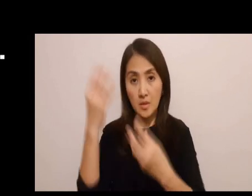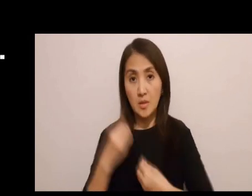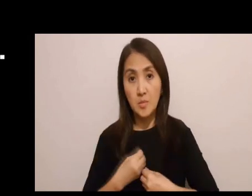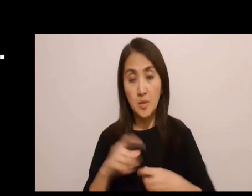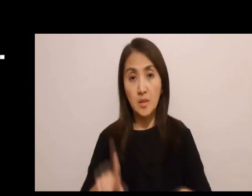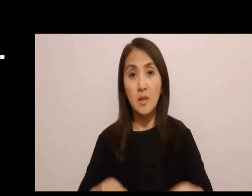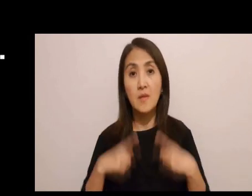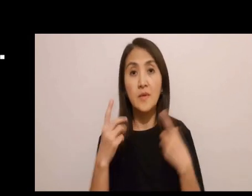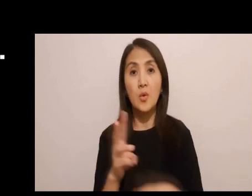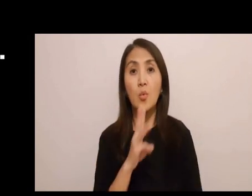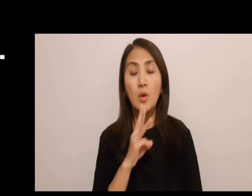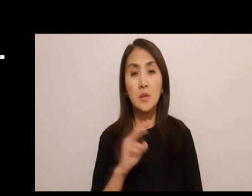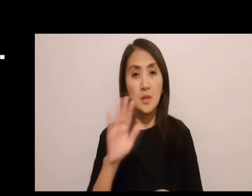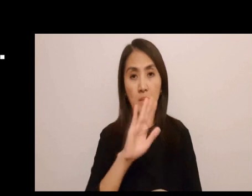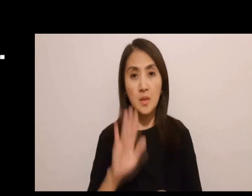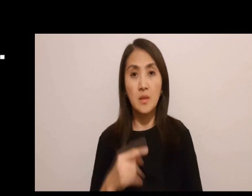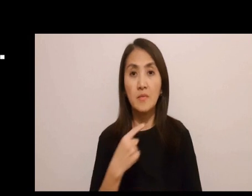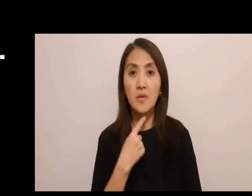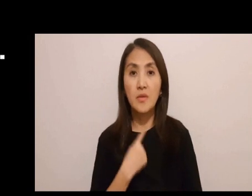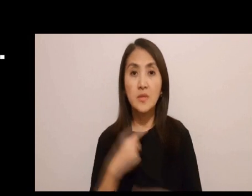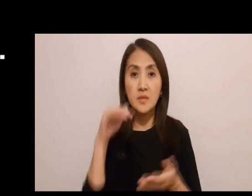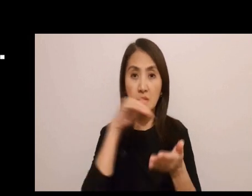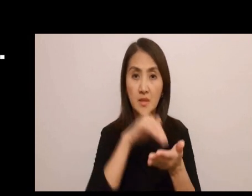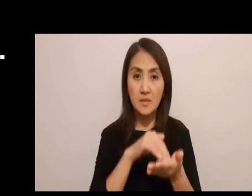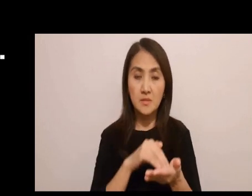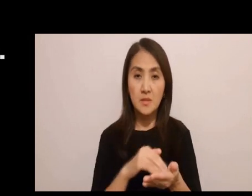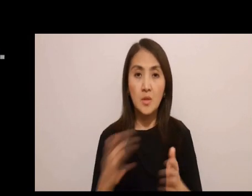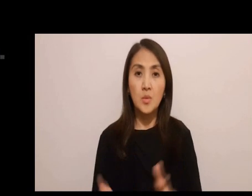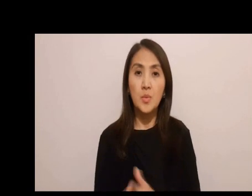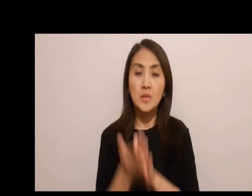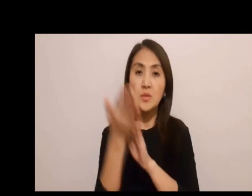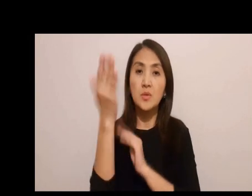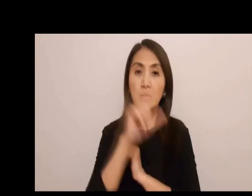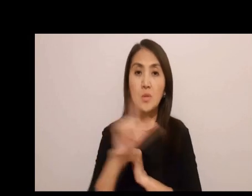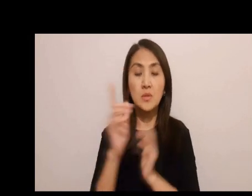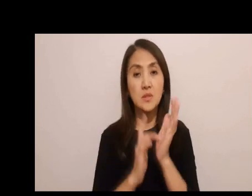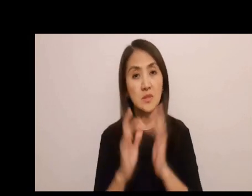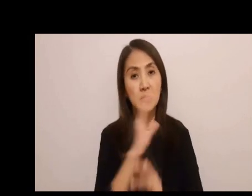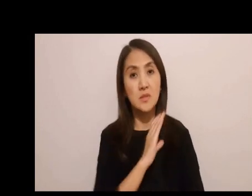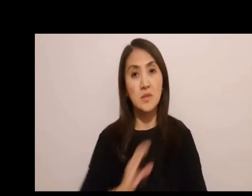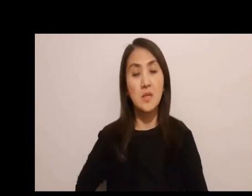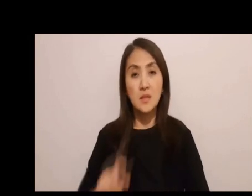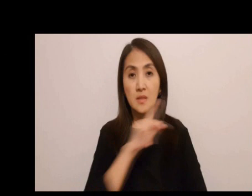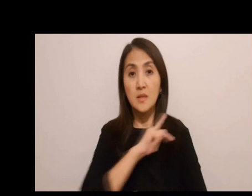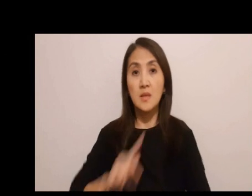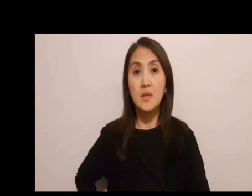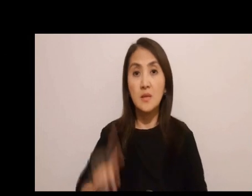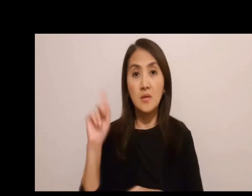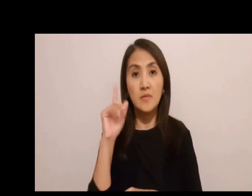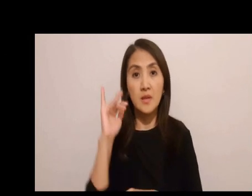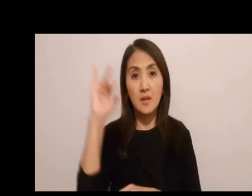the world. Give me living water, that I may never thirst again. Praise to you, Lord